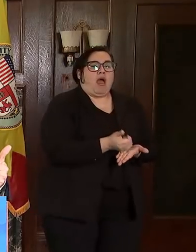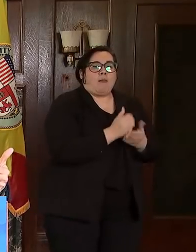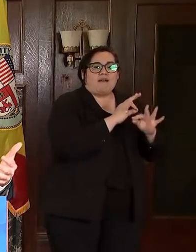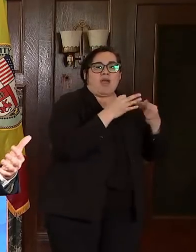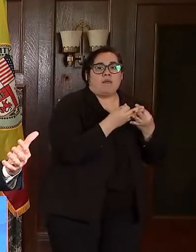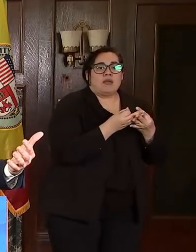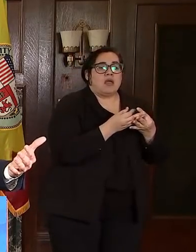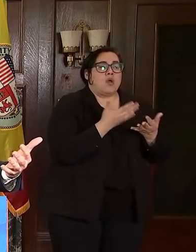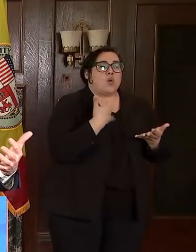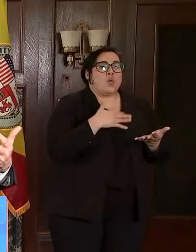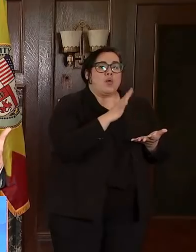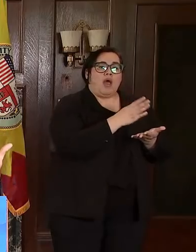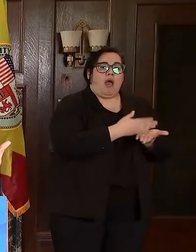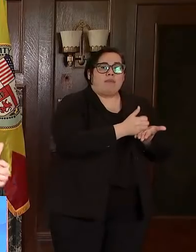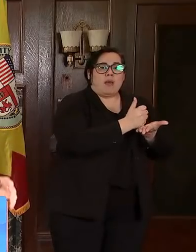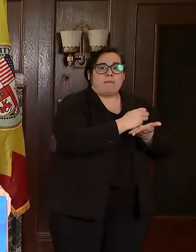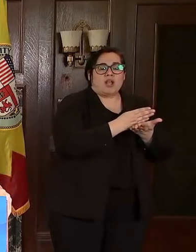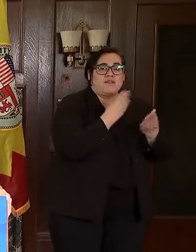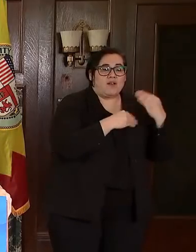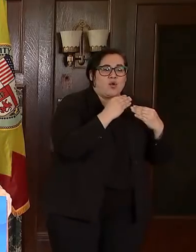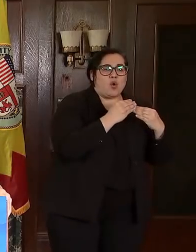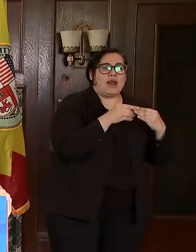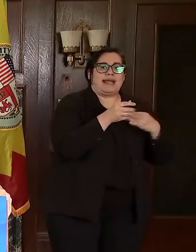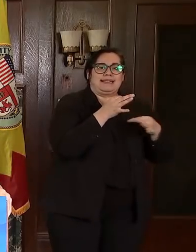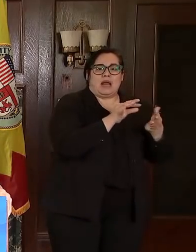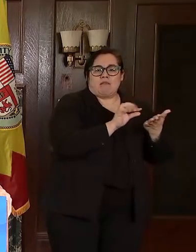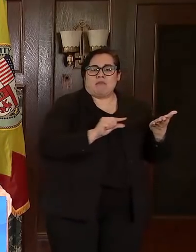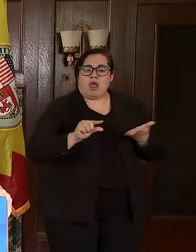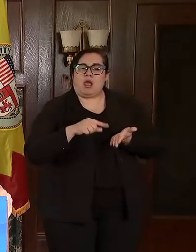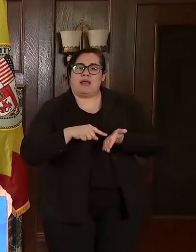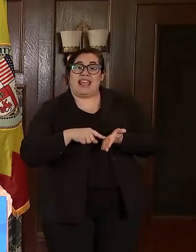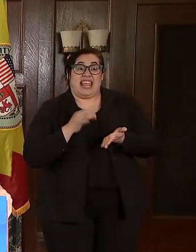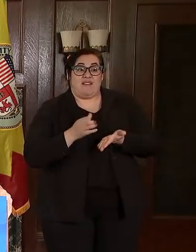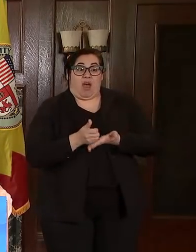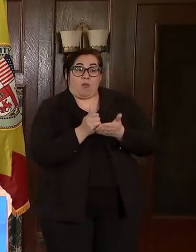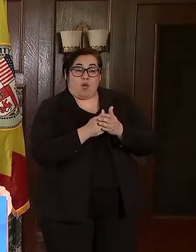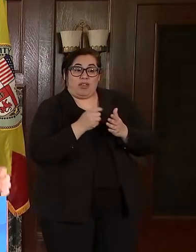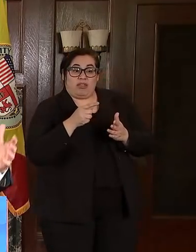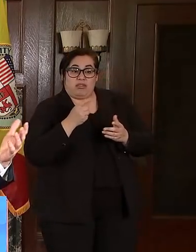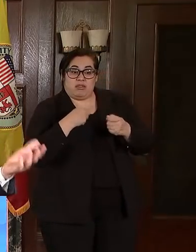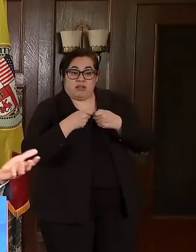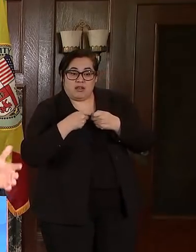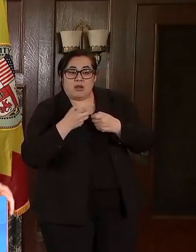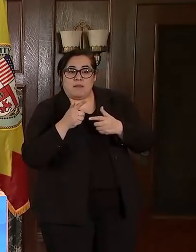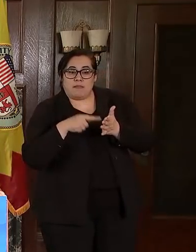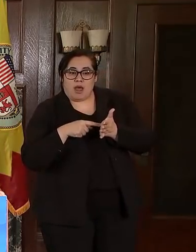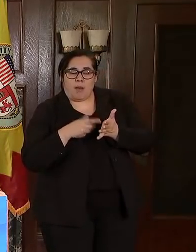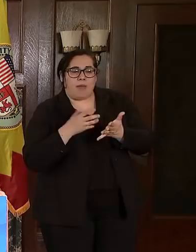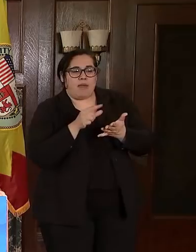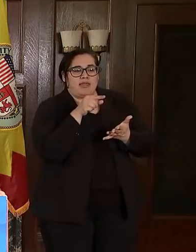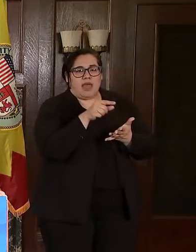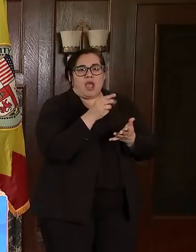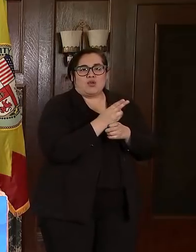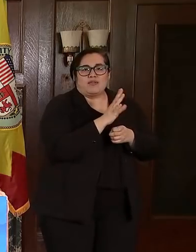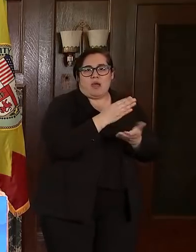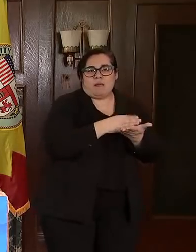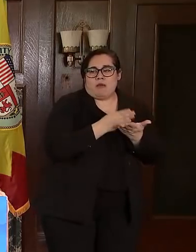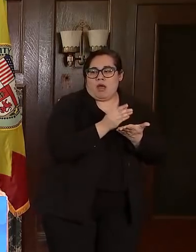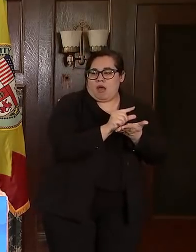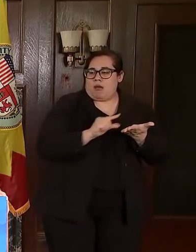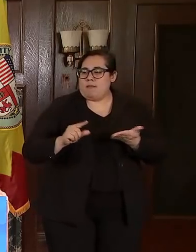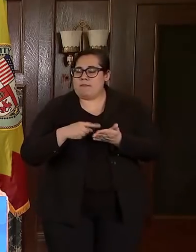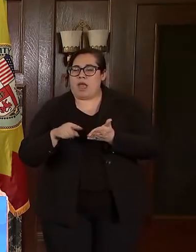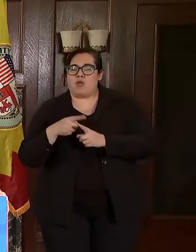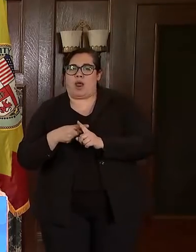the utilities. If you can help take it off the utilities, that might help them pay the rent. If you can help them with the rent, they might be able to pay off both their power, water,